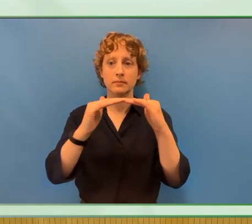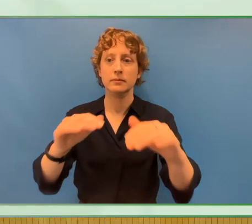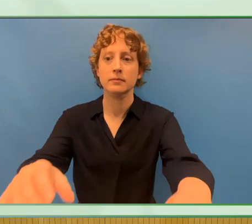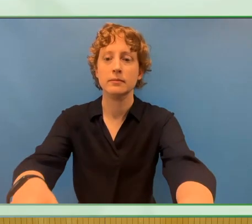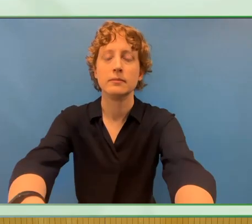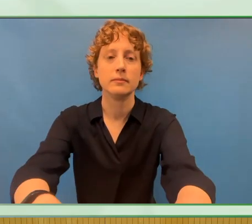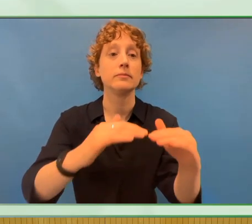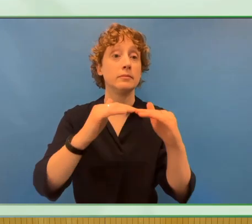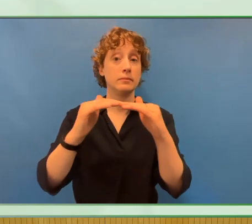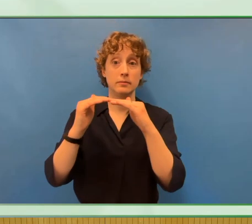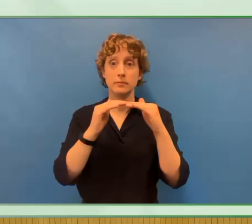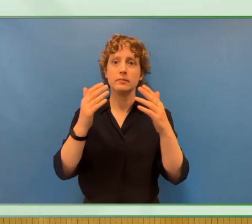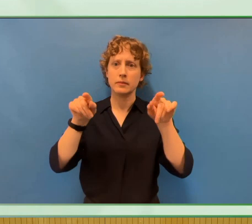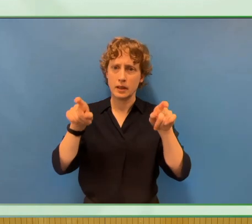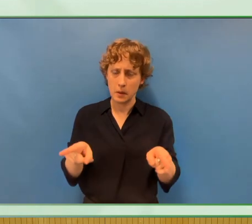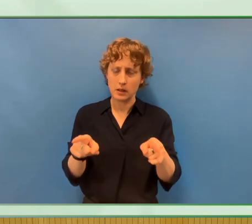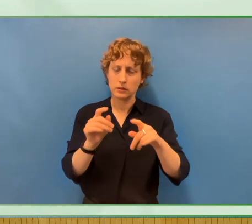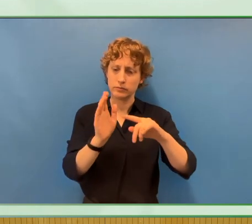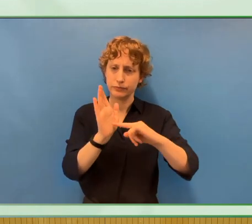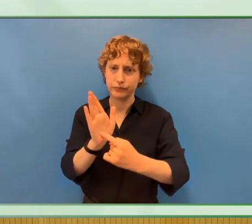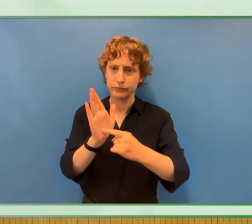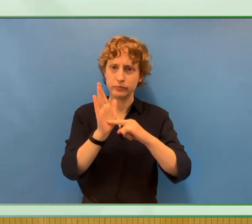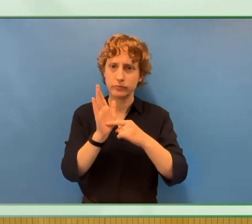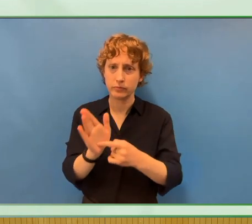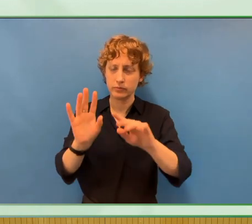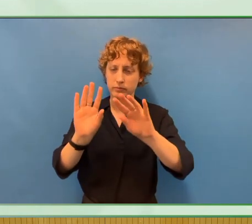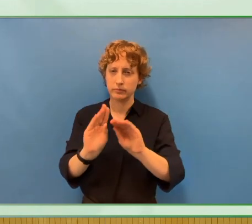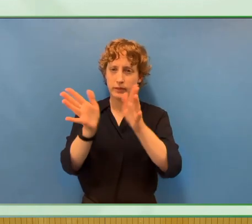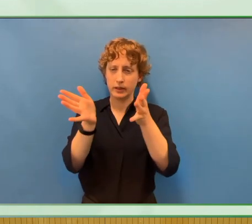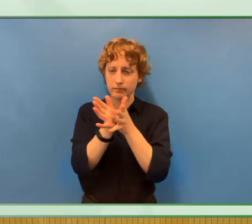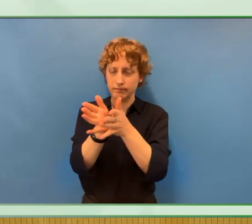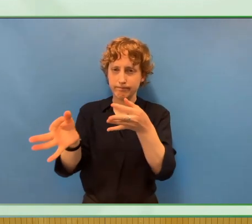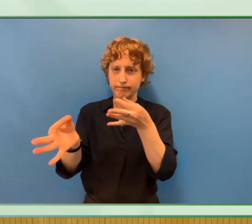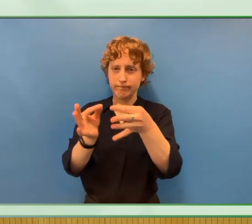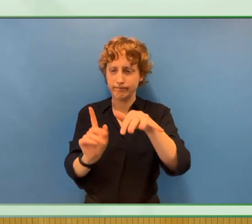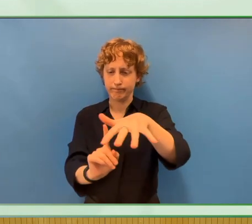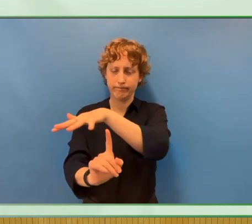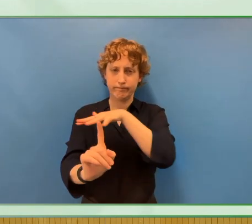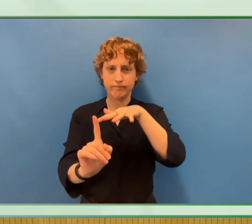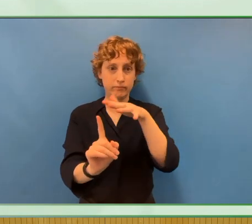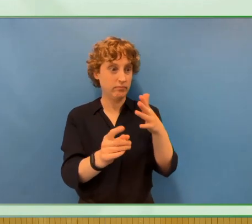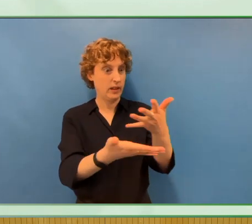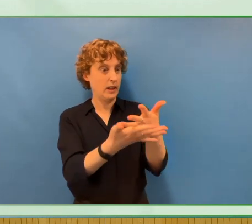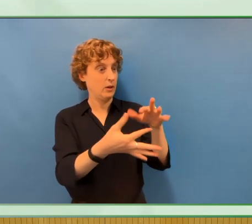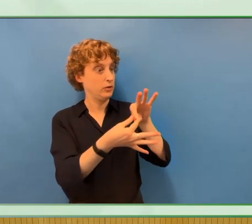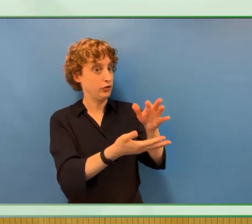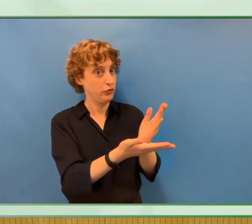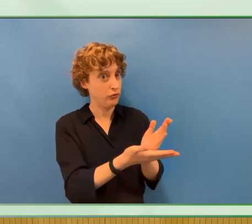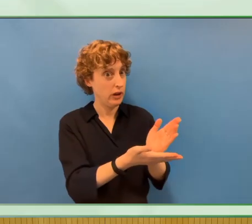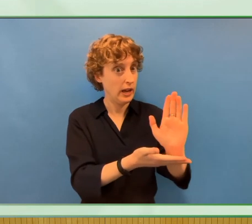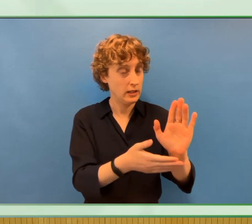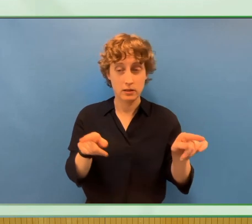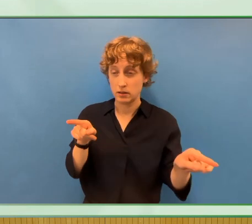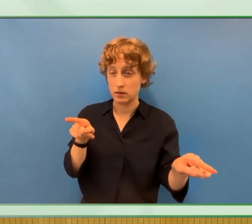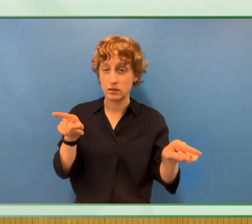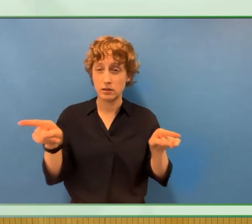push along with our rights-based language, our rights-based legislation. It's the hand in hand of the two of them. And to